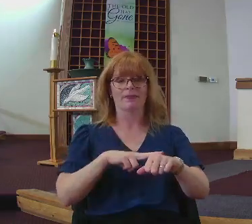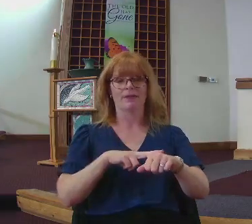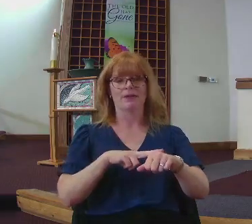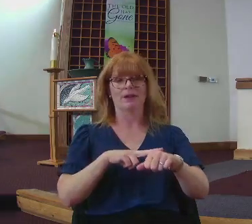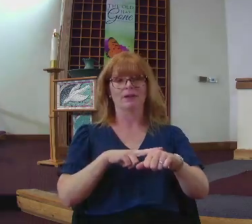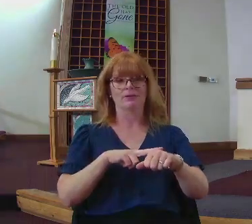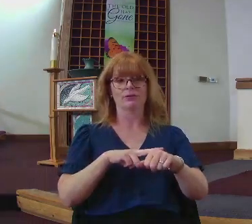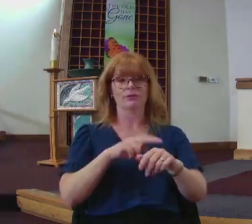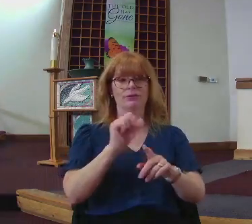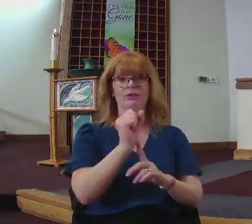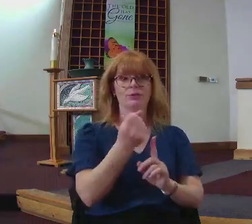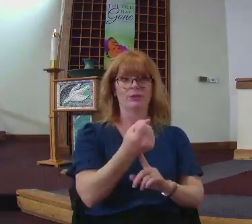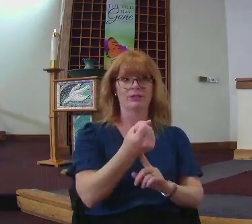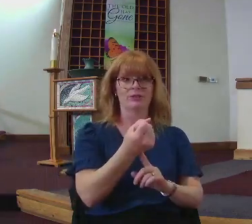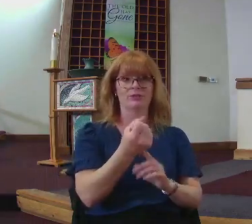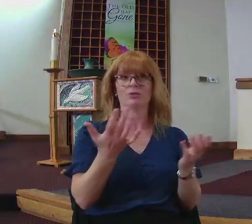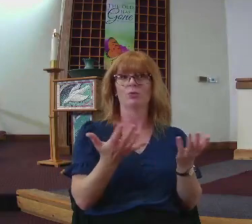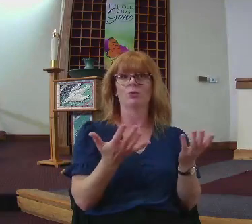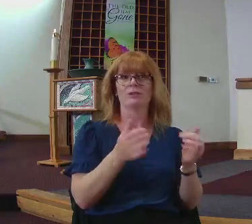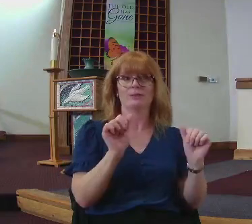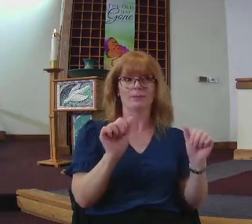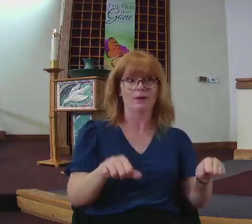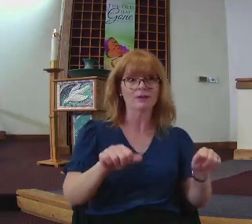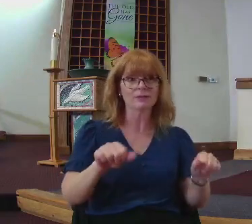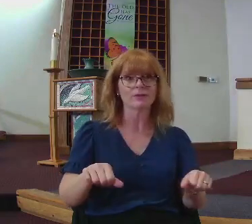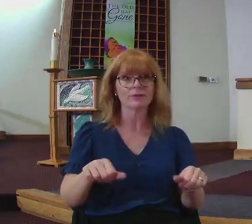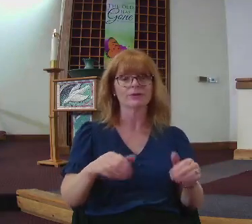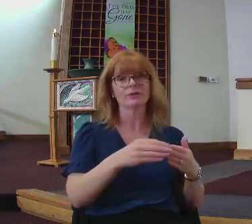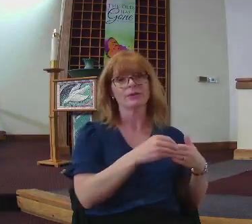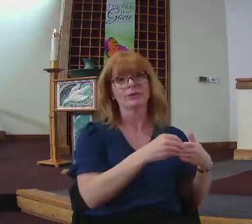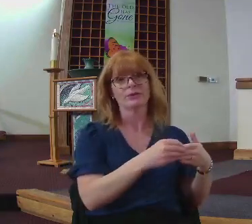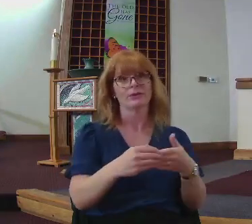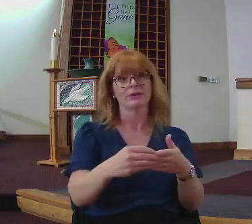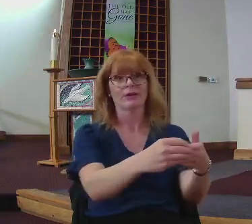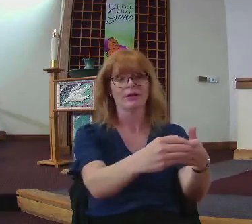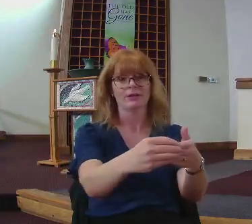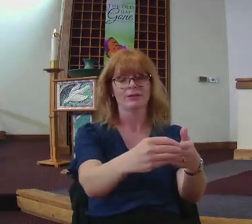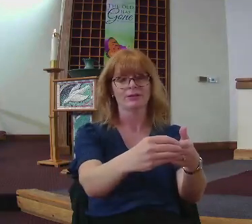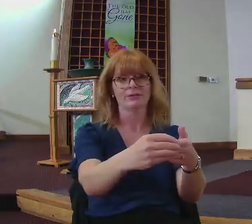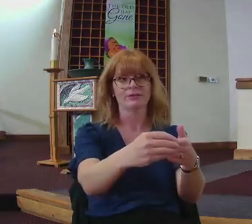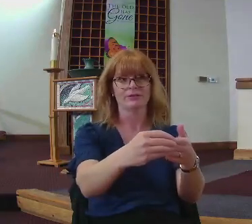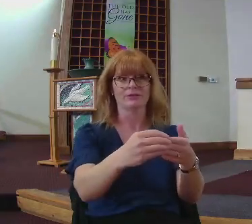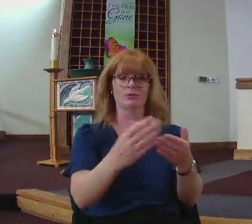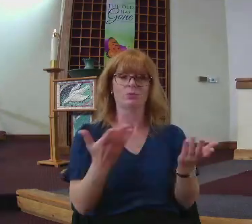possible, that guide us to what is ours to do.